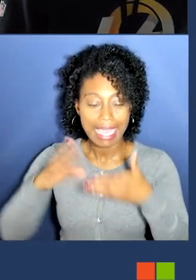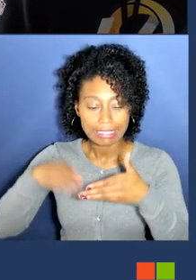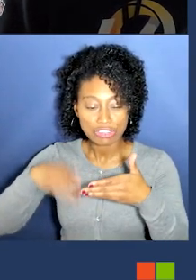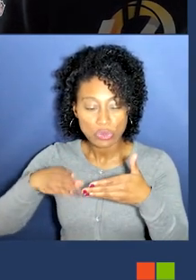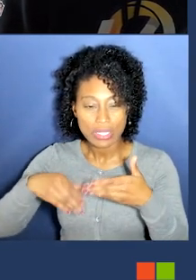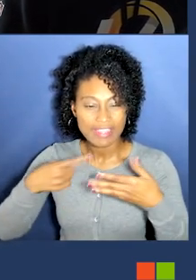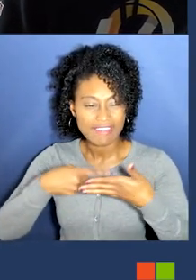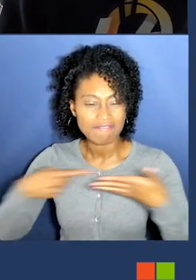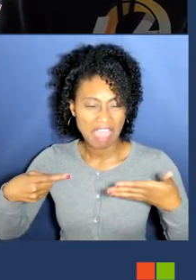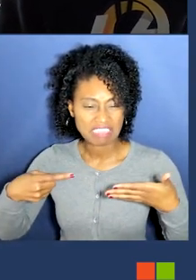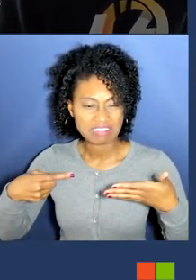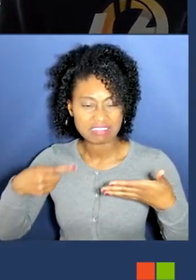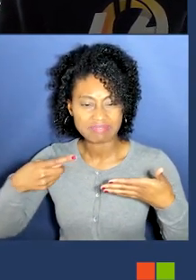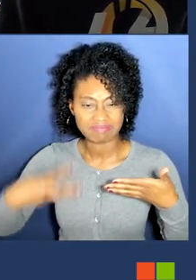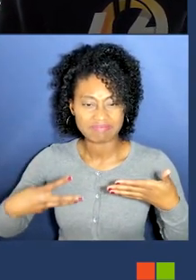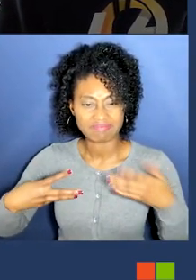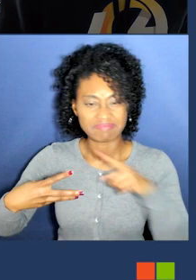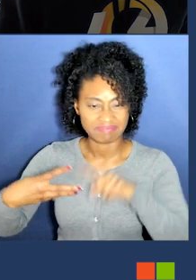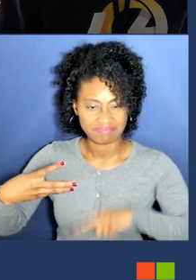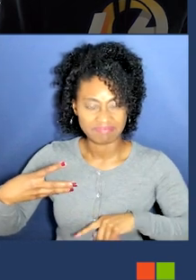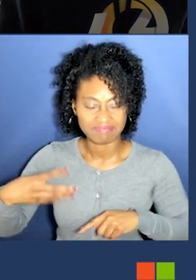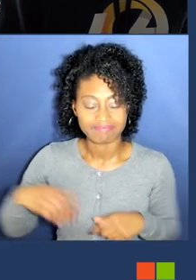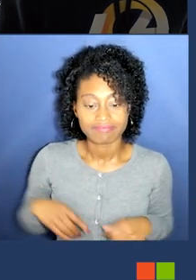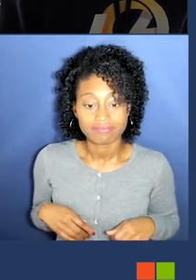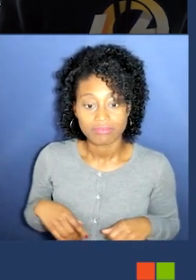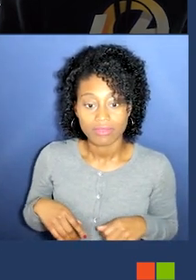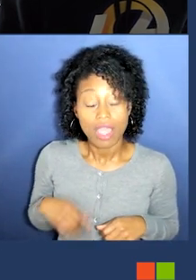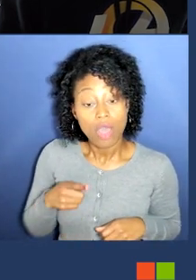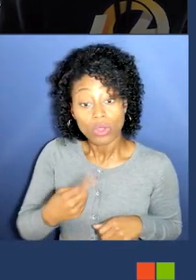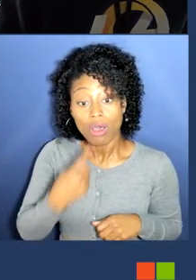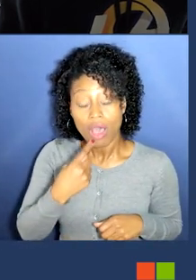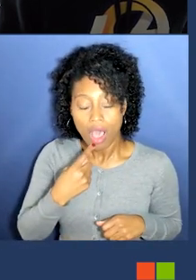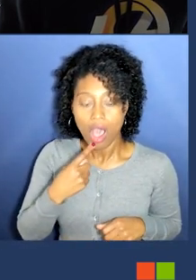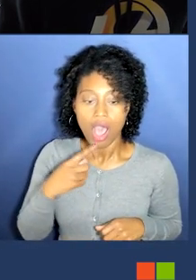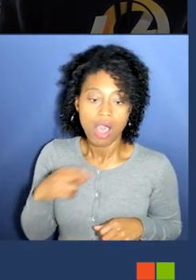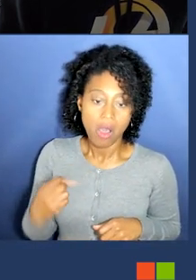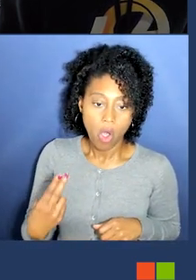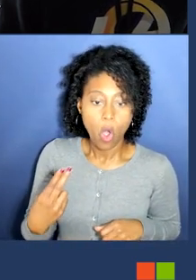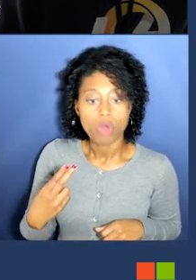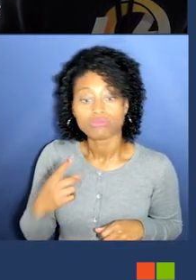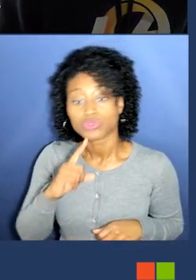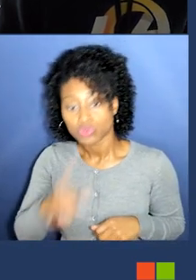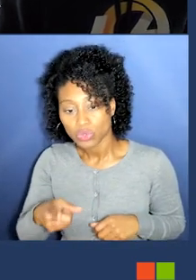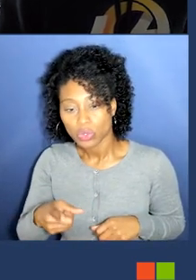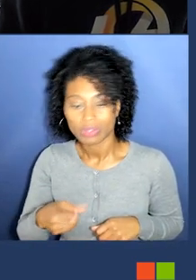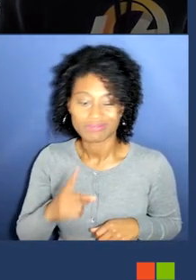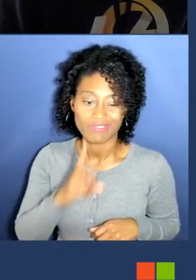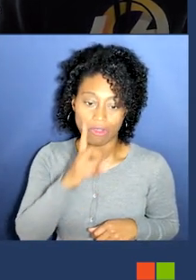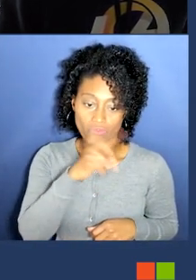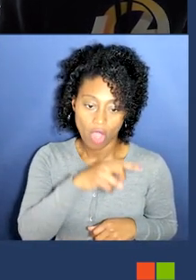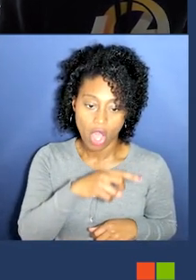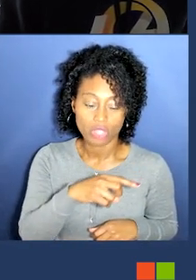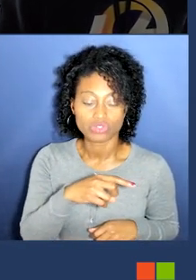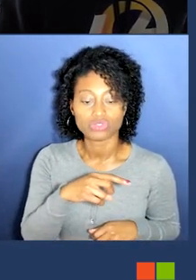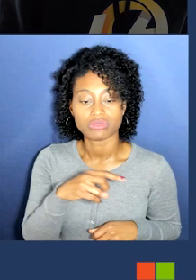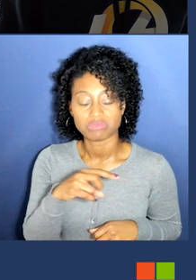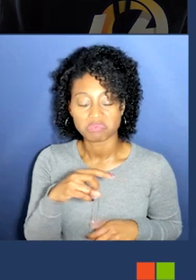against. And this is the response body where it says, oh, match is one true, match is one false, and all